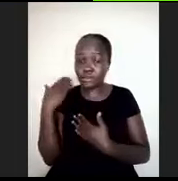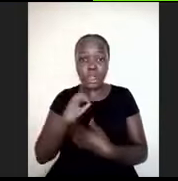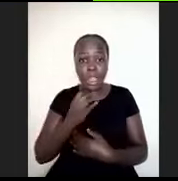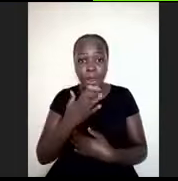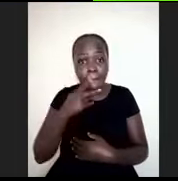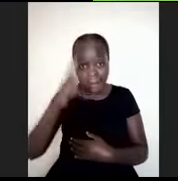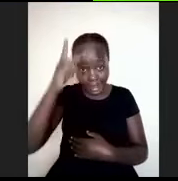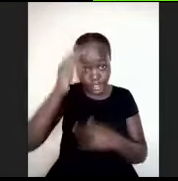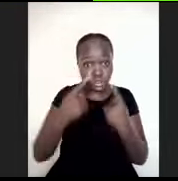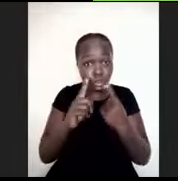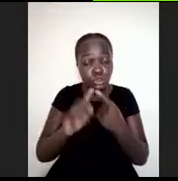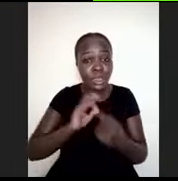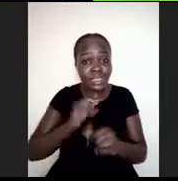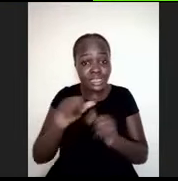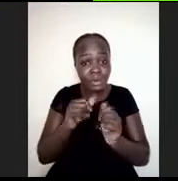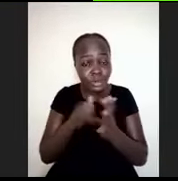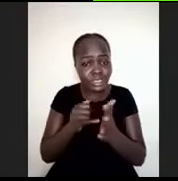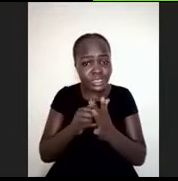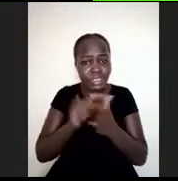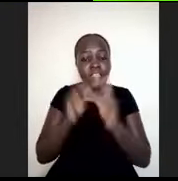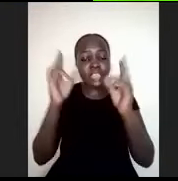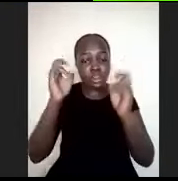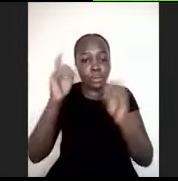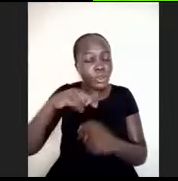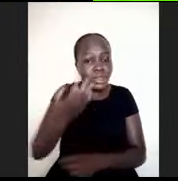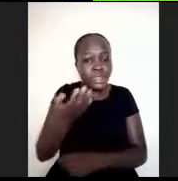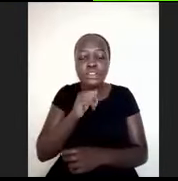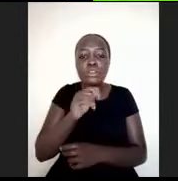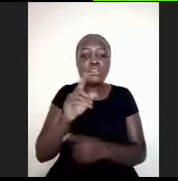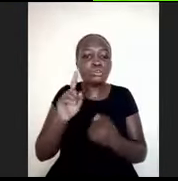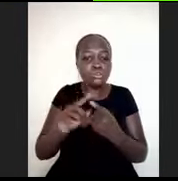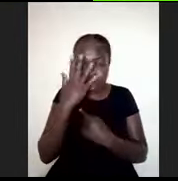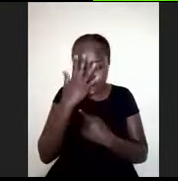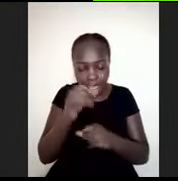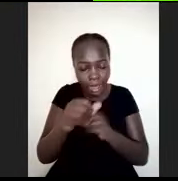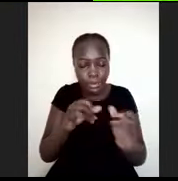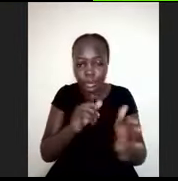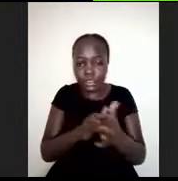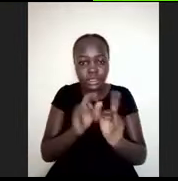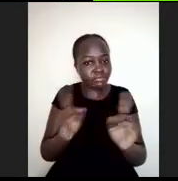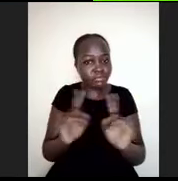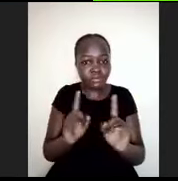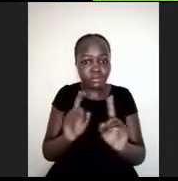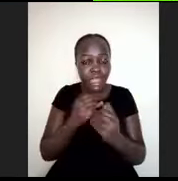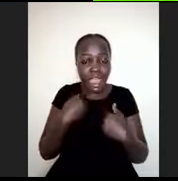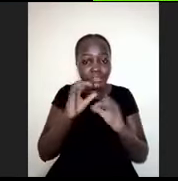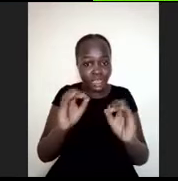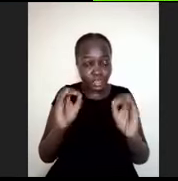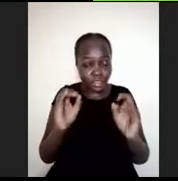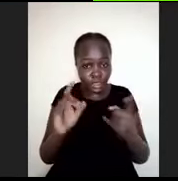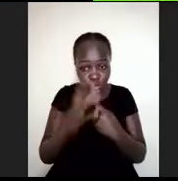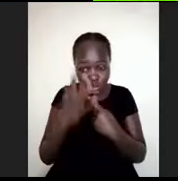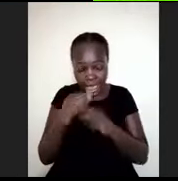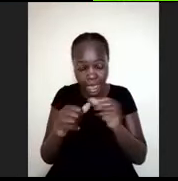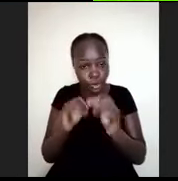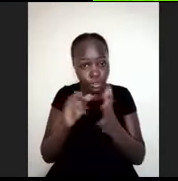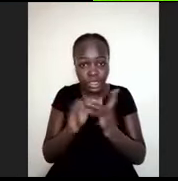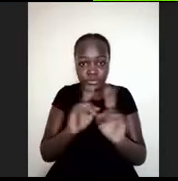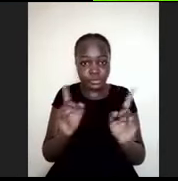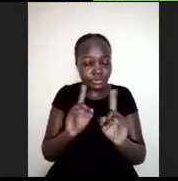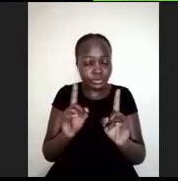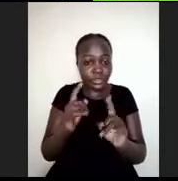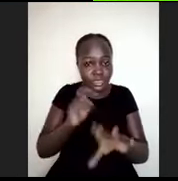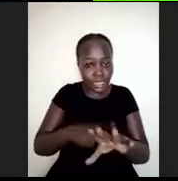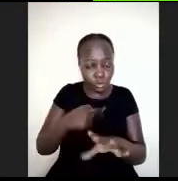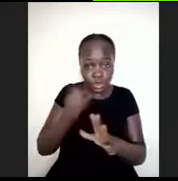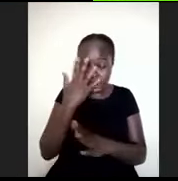not shy off from. There's nothing to be shy about. In fact, when we shy off, then we put